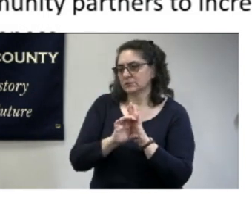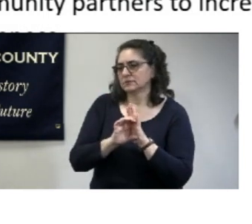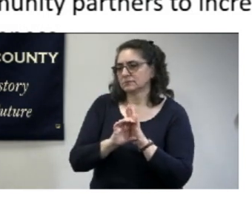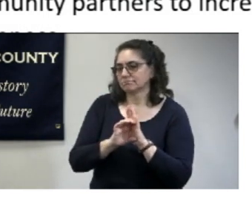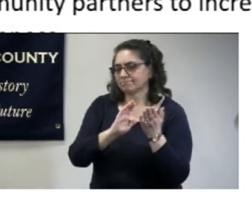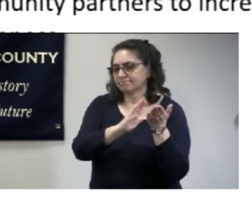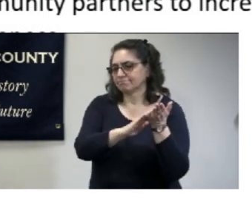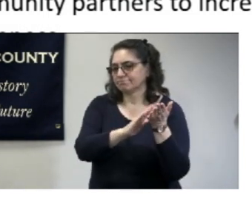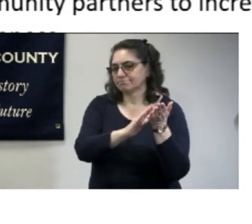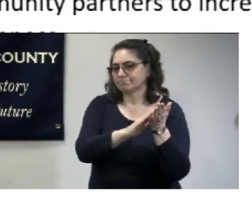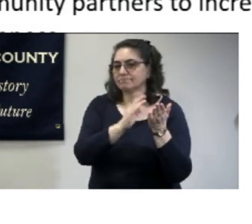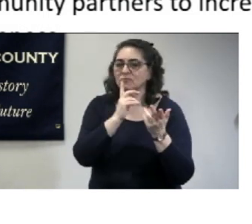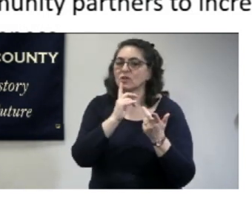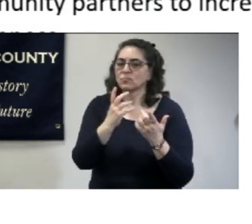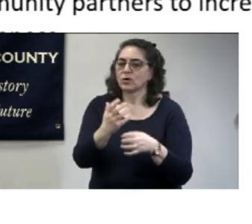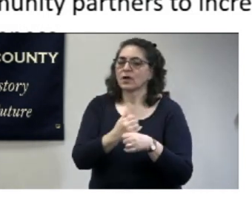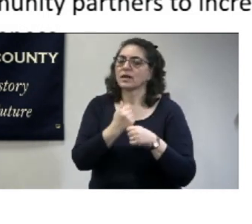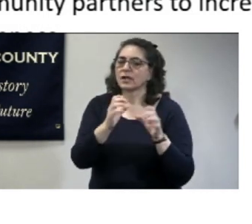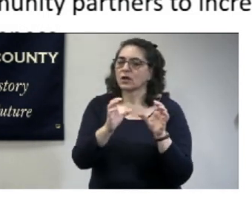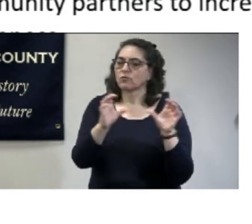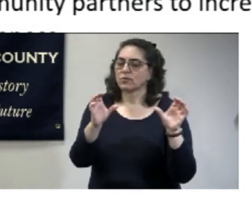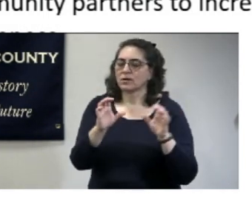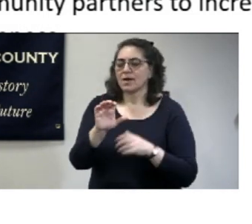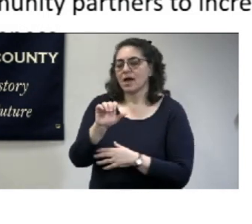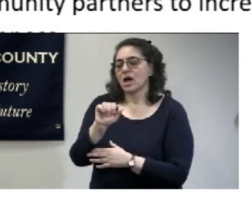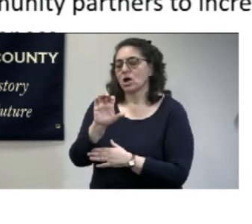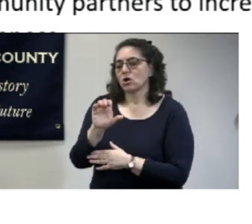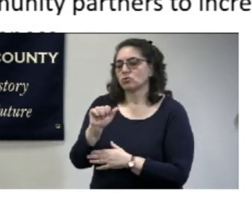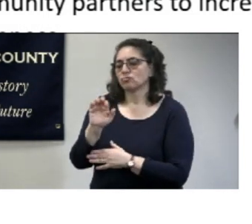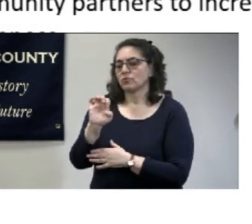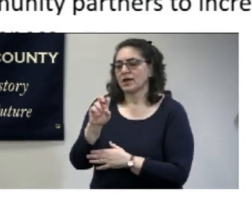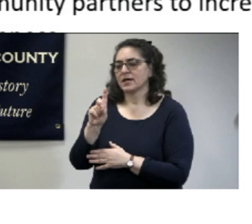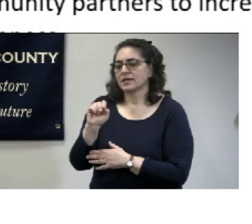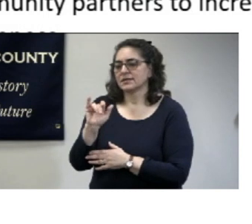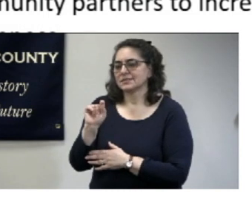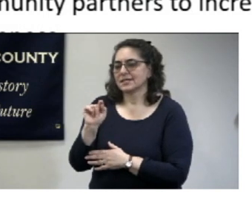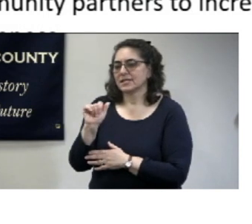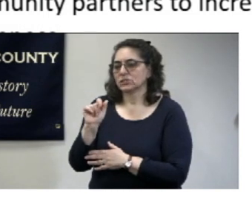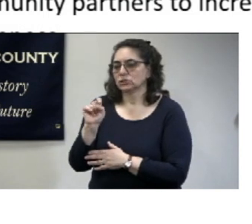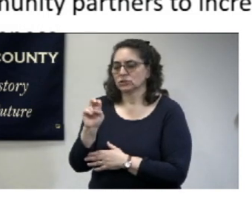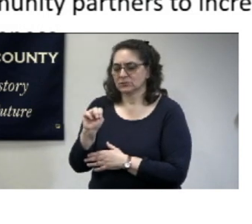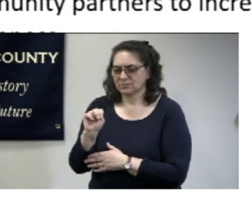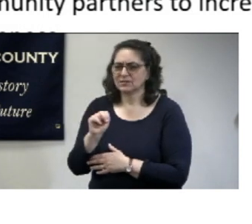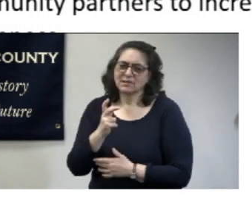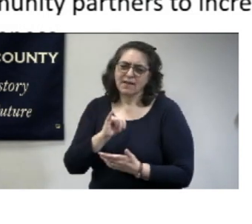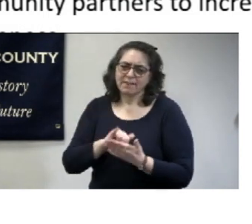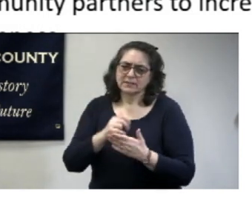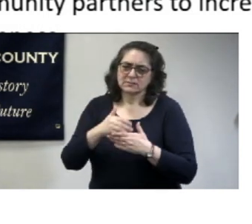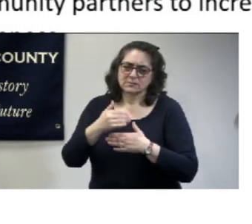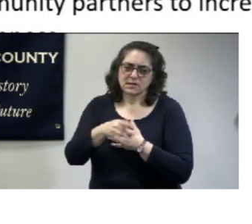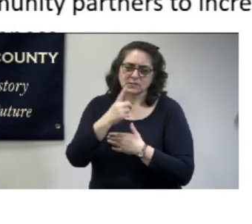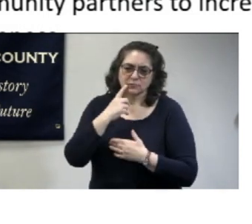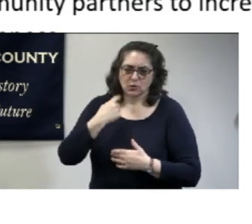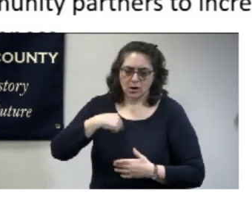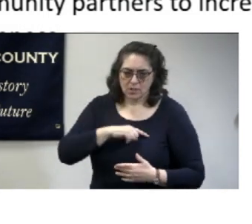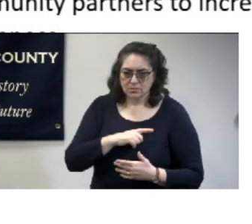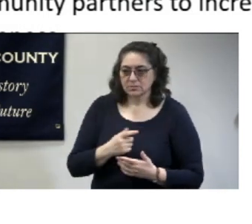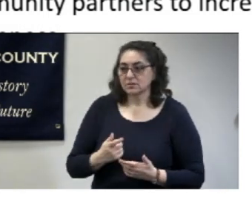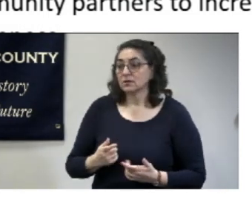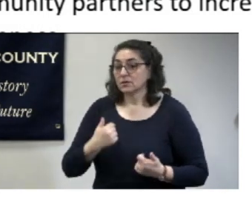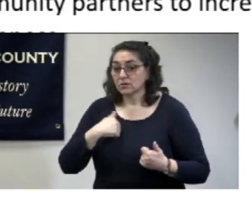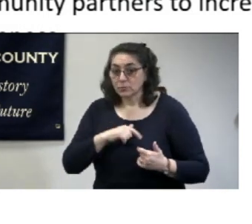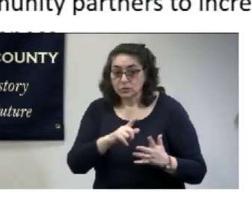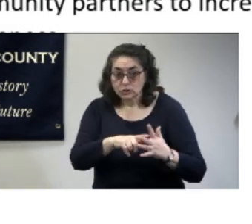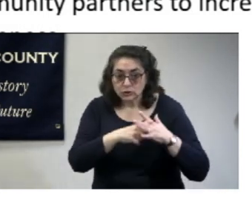for achieving accreditation. So that's next for us. We've started. We've hired somebody